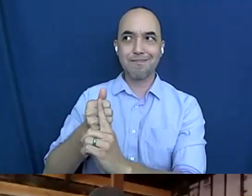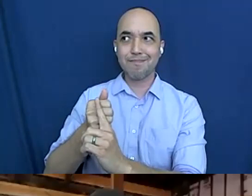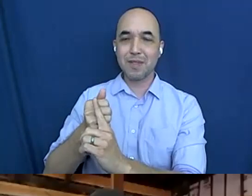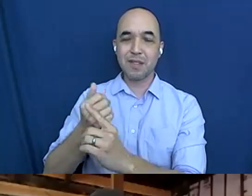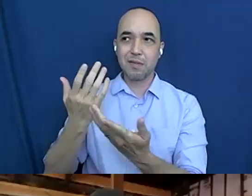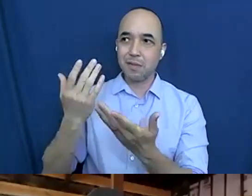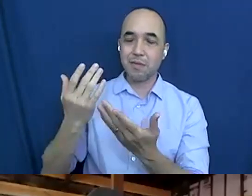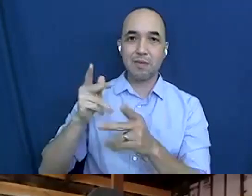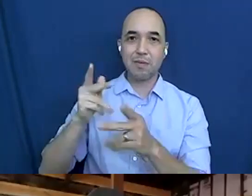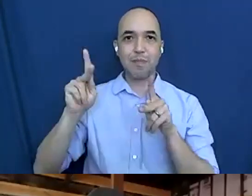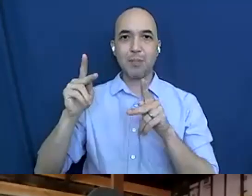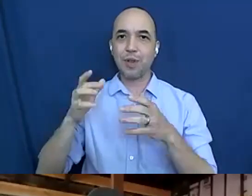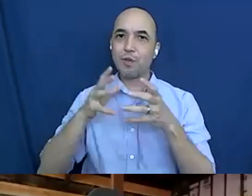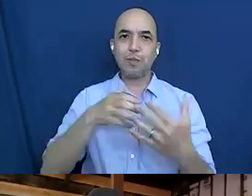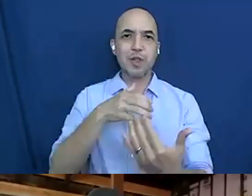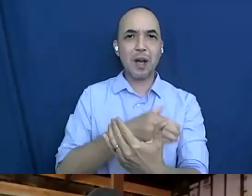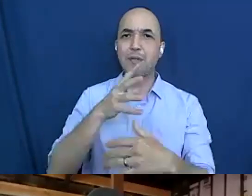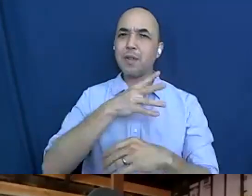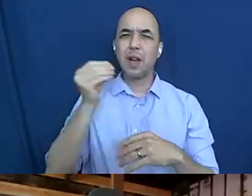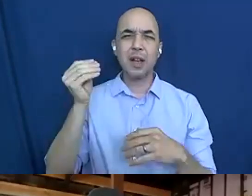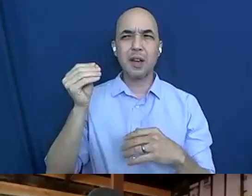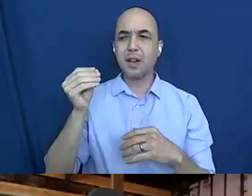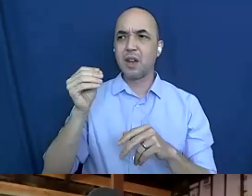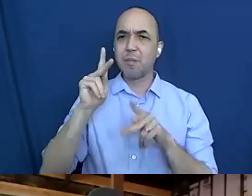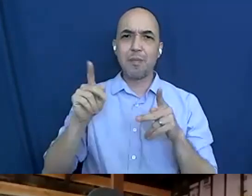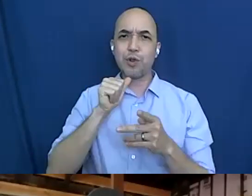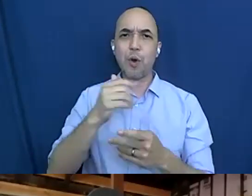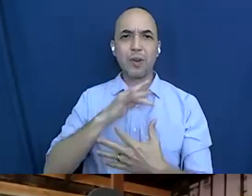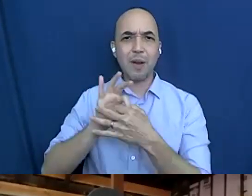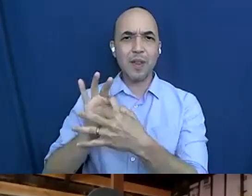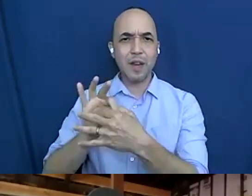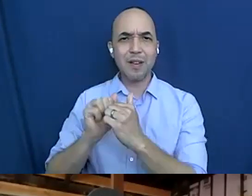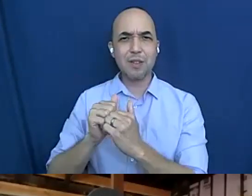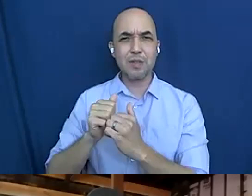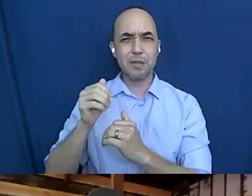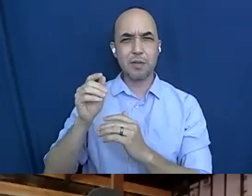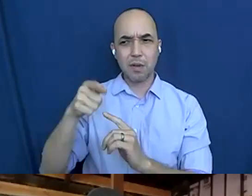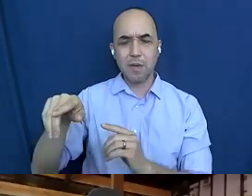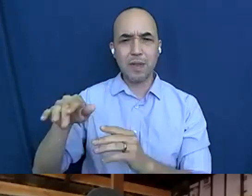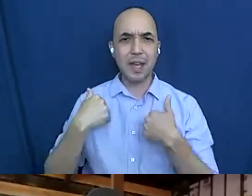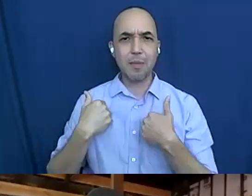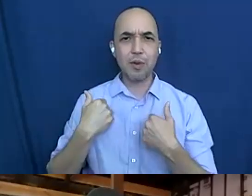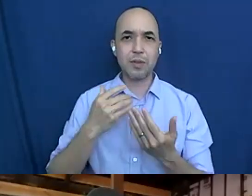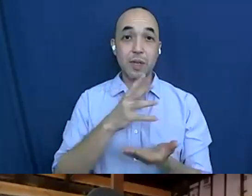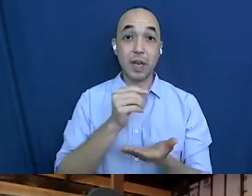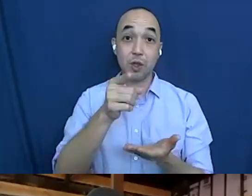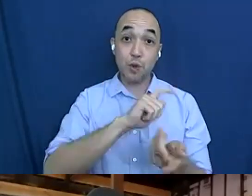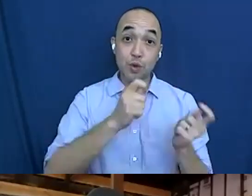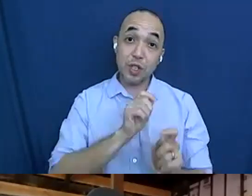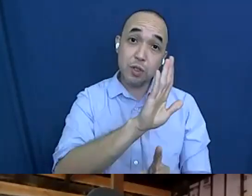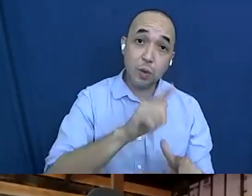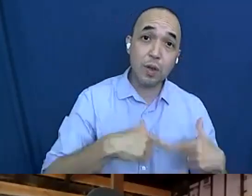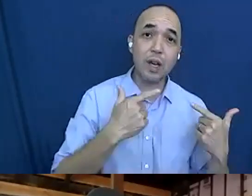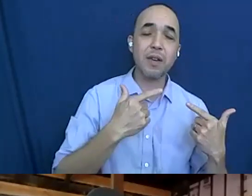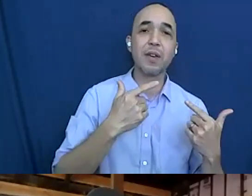lot of ways, and a lot of people don't have empathy toward that. And the fact that you can you were able to make such a big life change and then